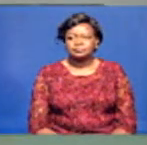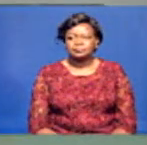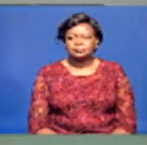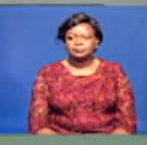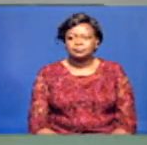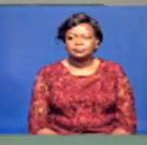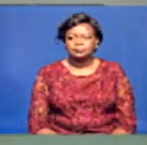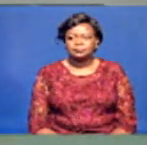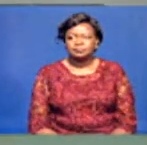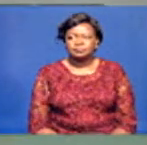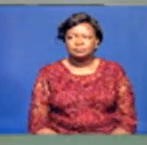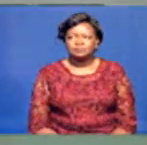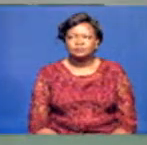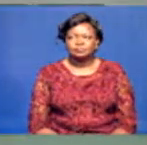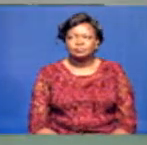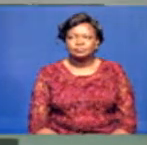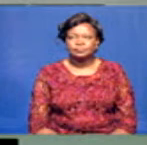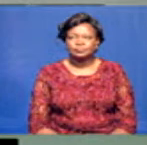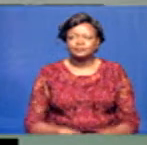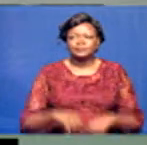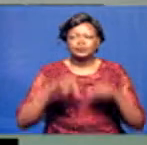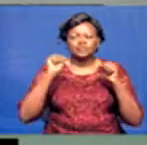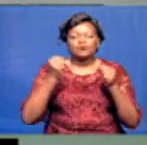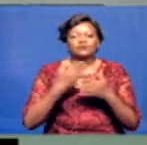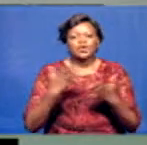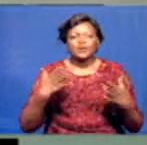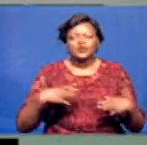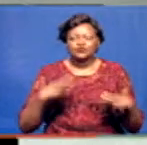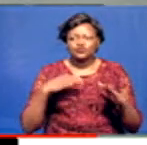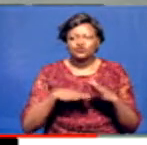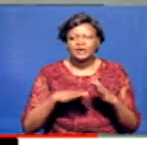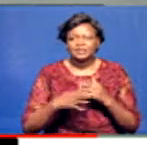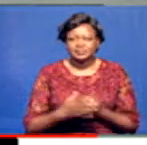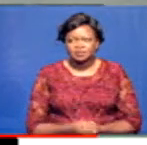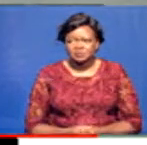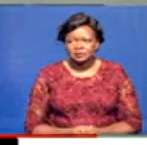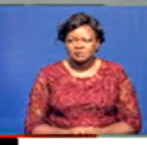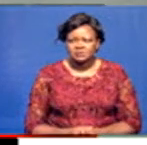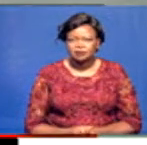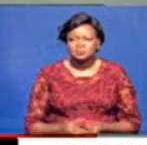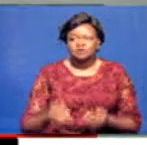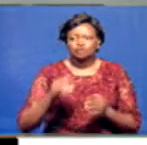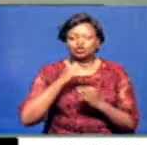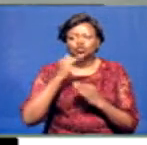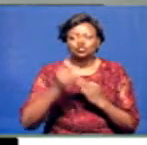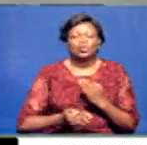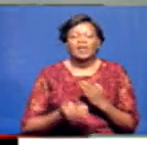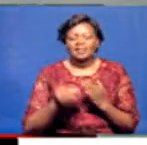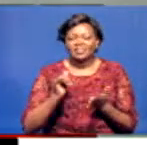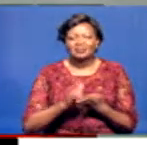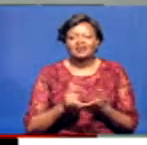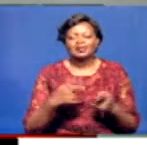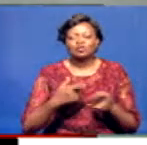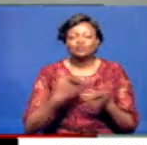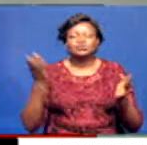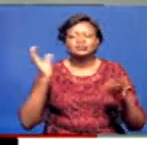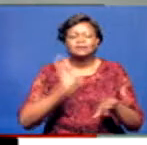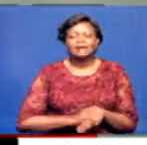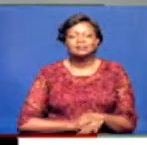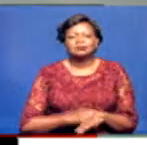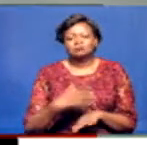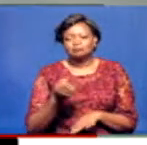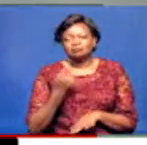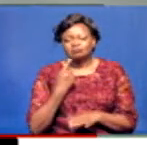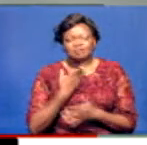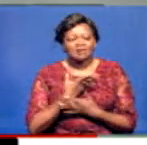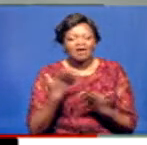It is now possible for one to access a critical illness insurance cover that allows one to seek treatment at a facility of